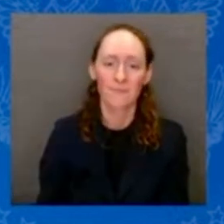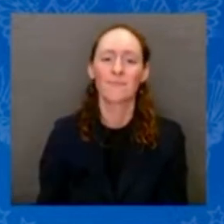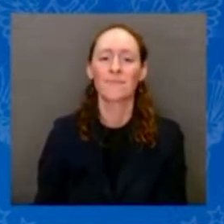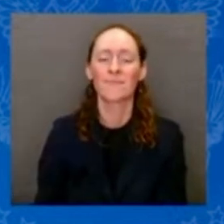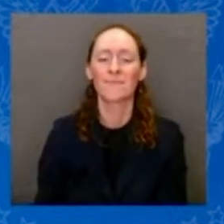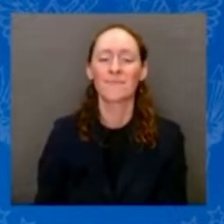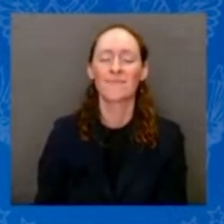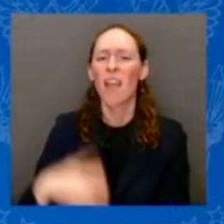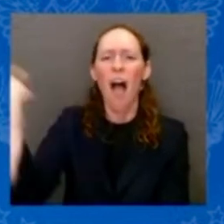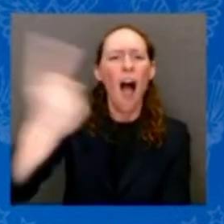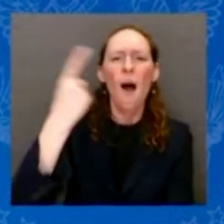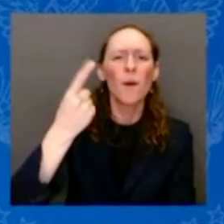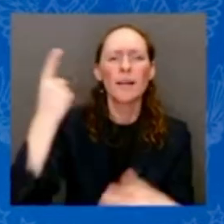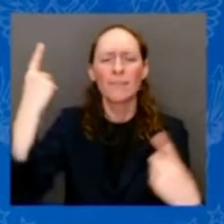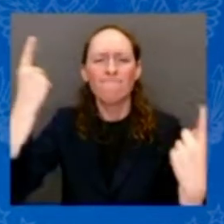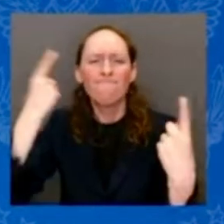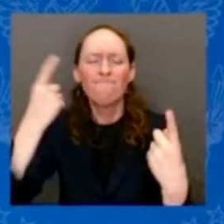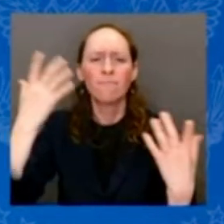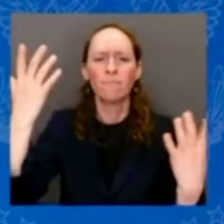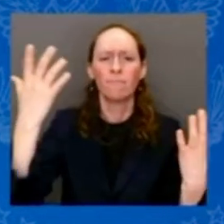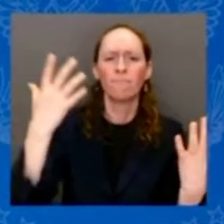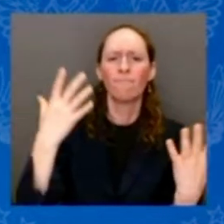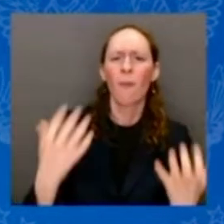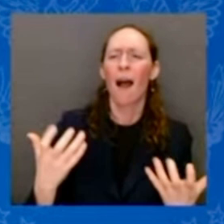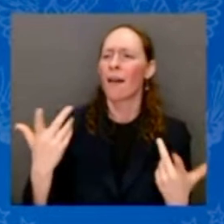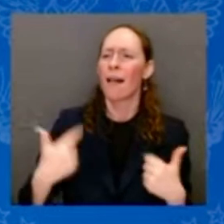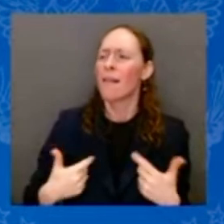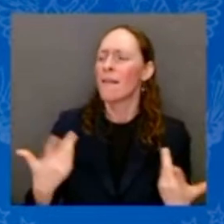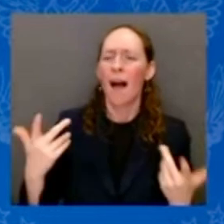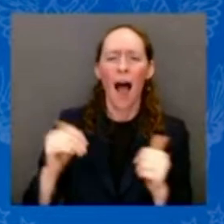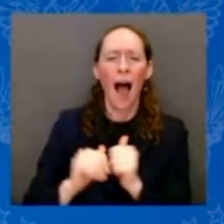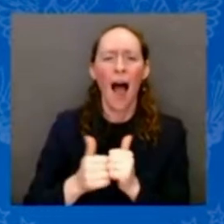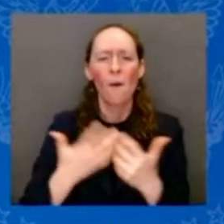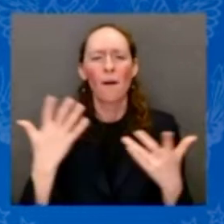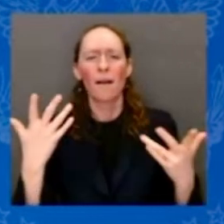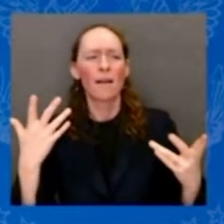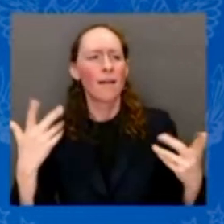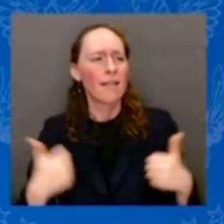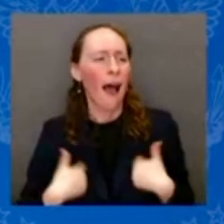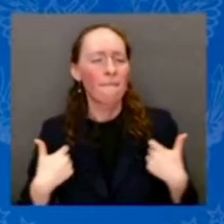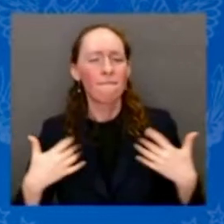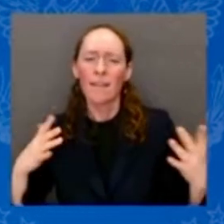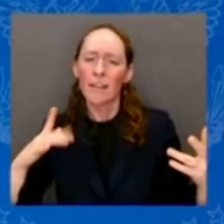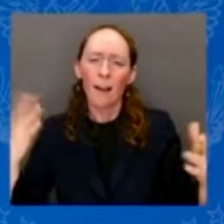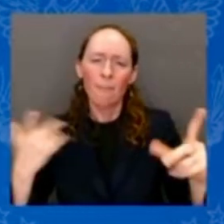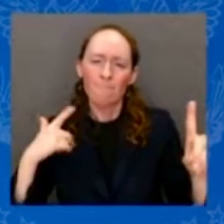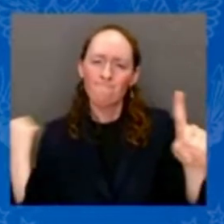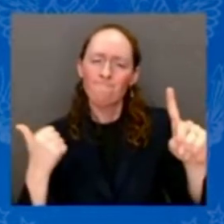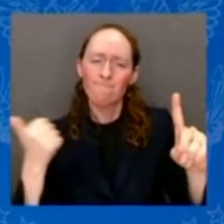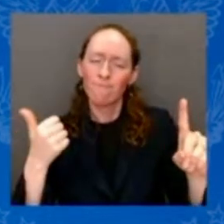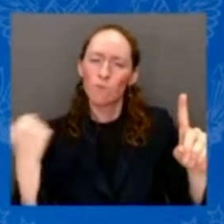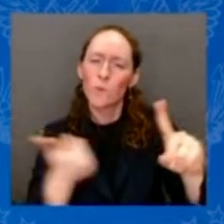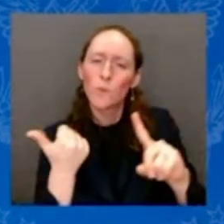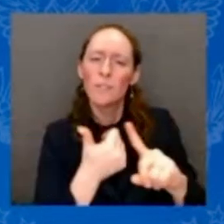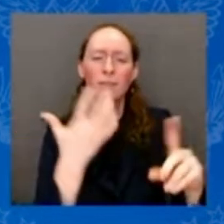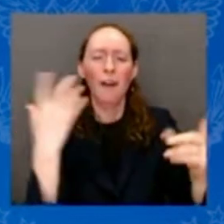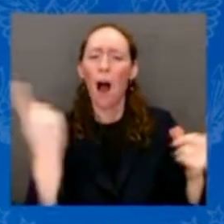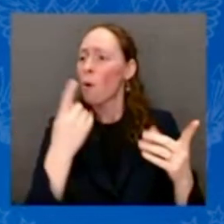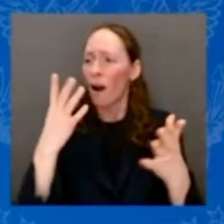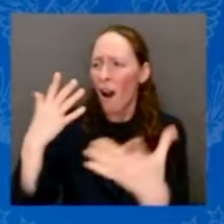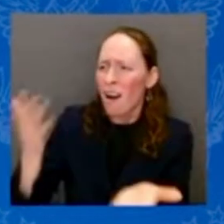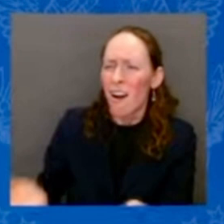showed his family and friends and showered them with warm words of encouragement, hope, and love.